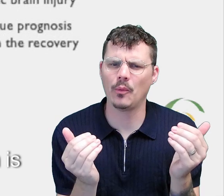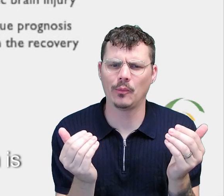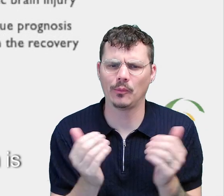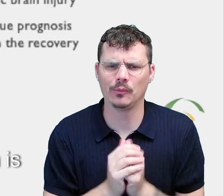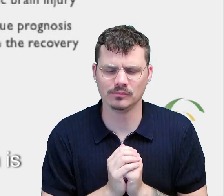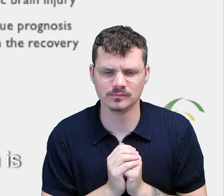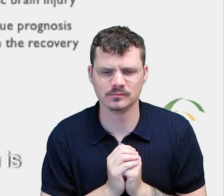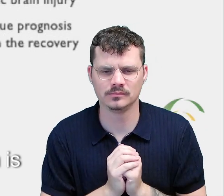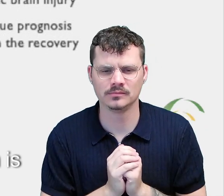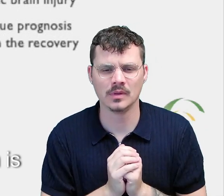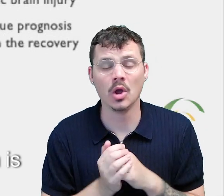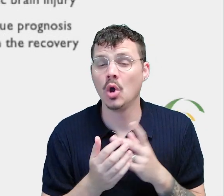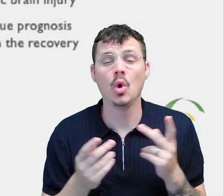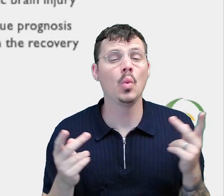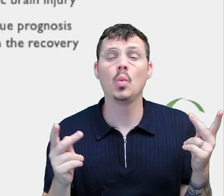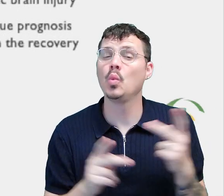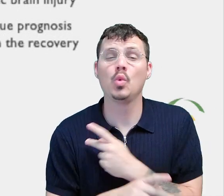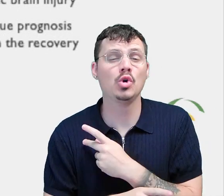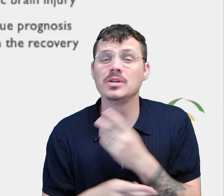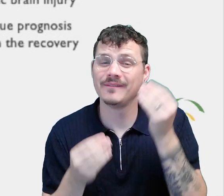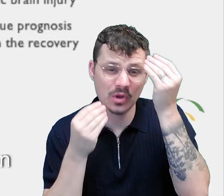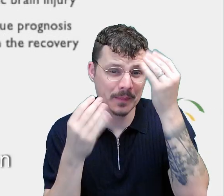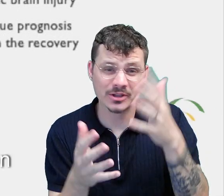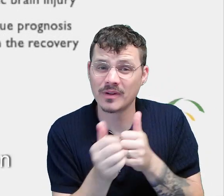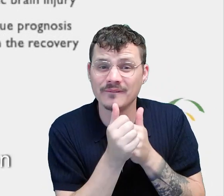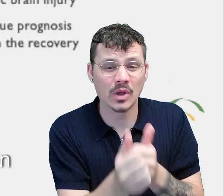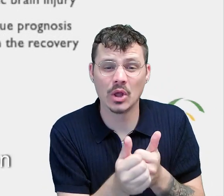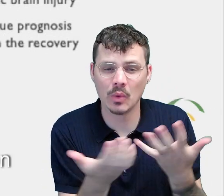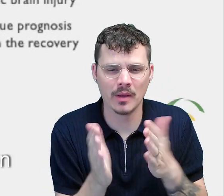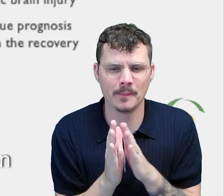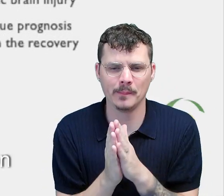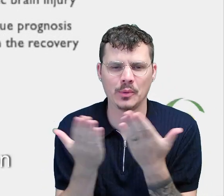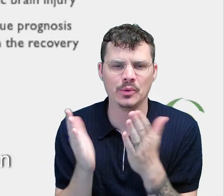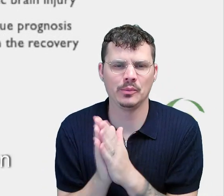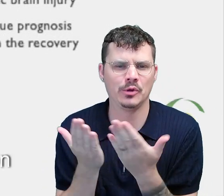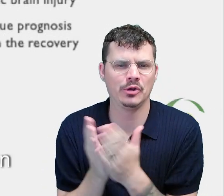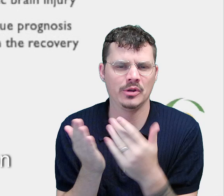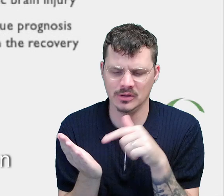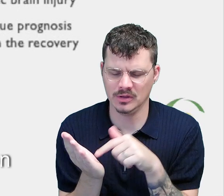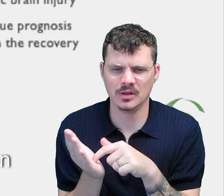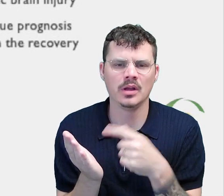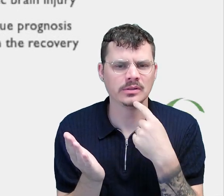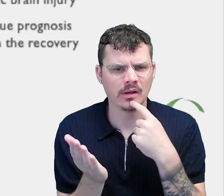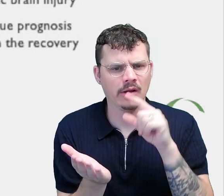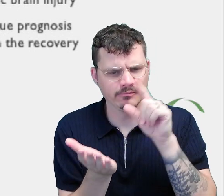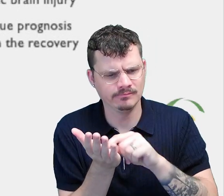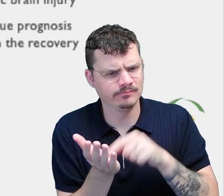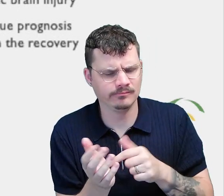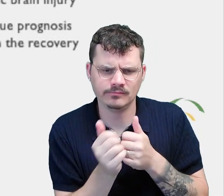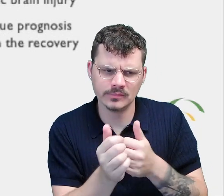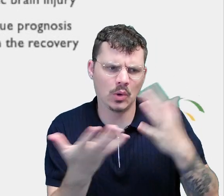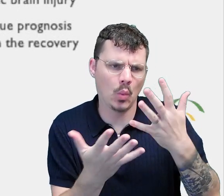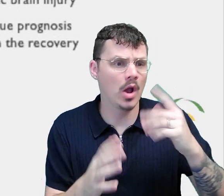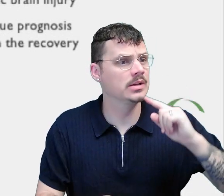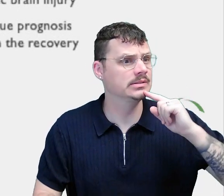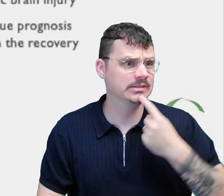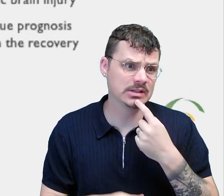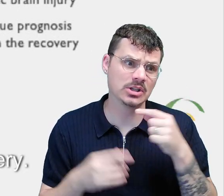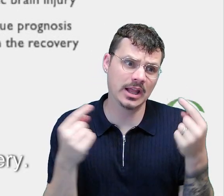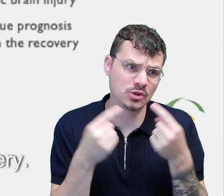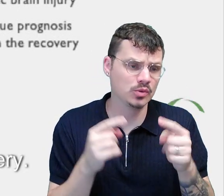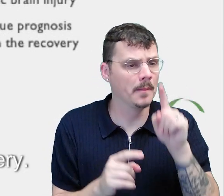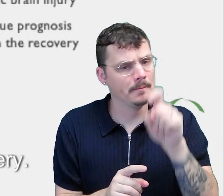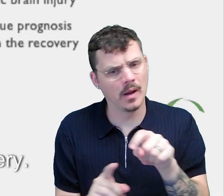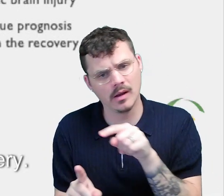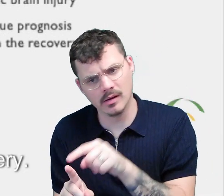And the worst source of information is textbooks that try to issue prognosis based on seriousness of injury